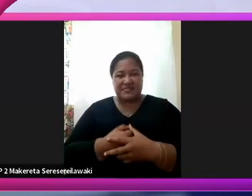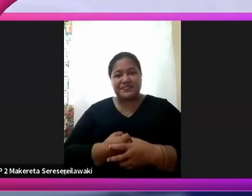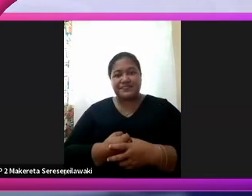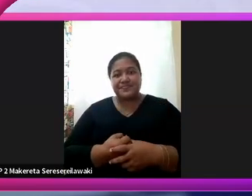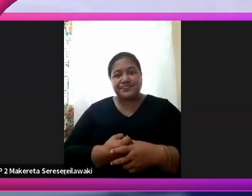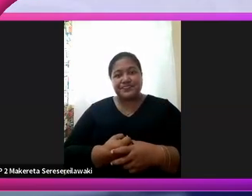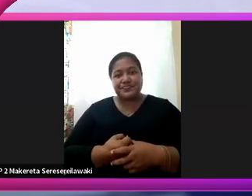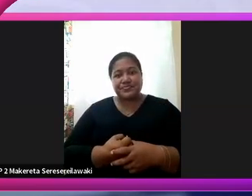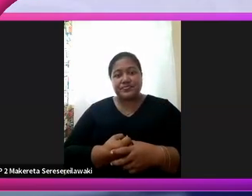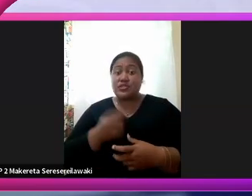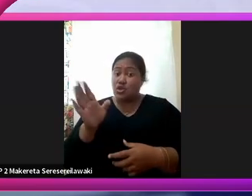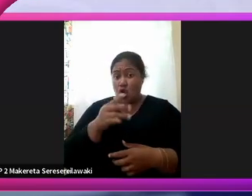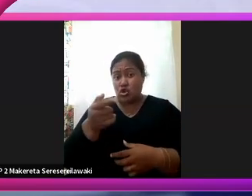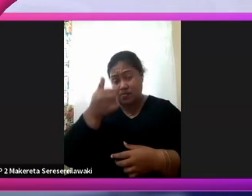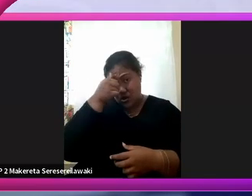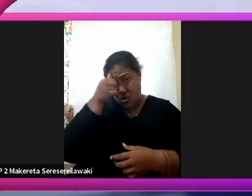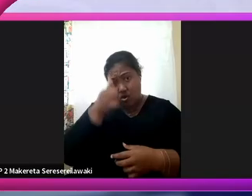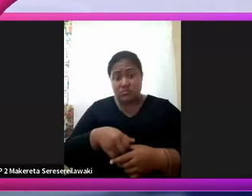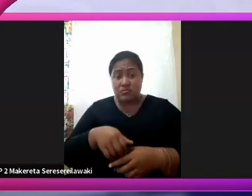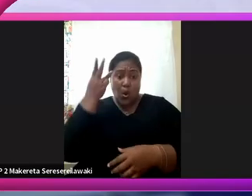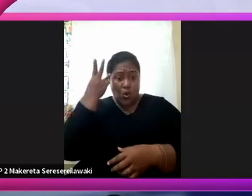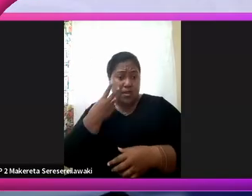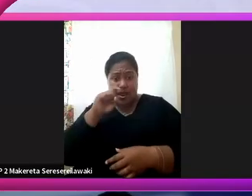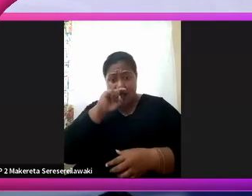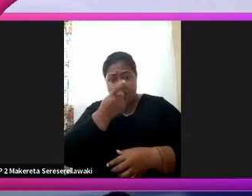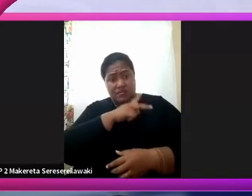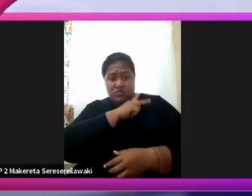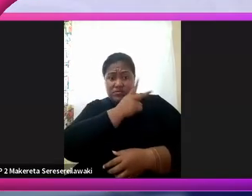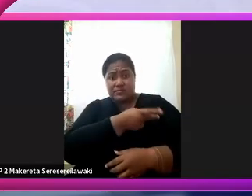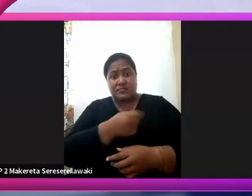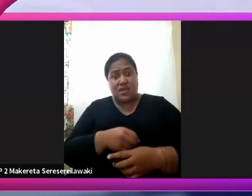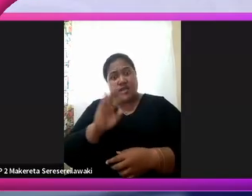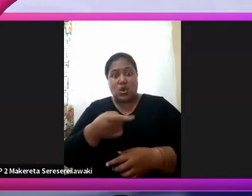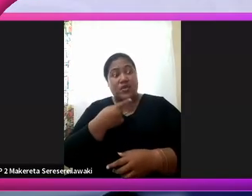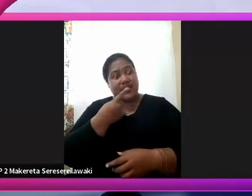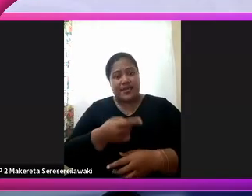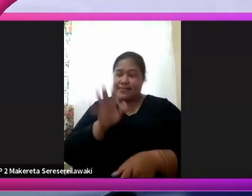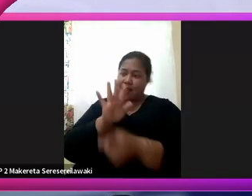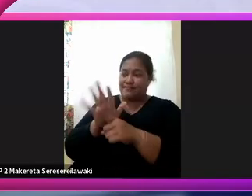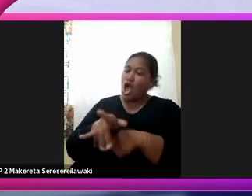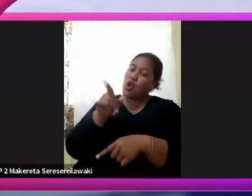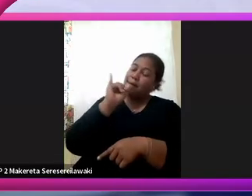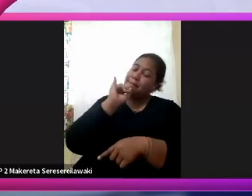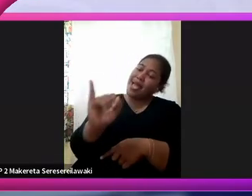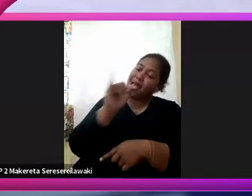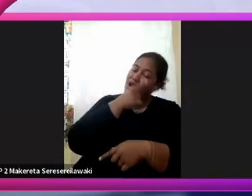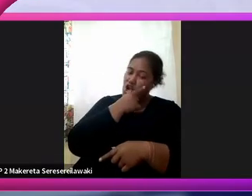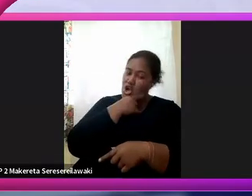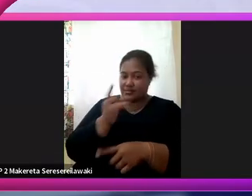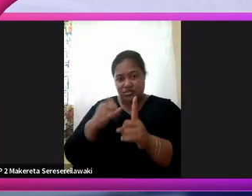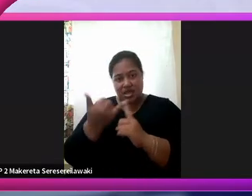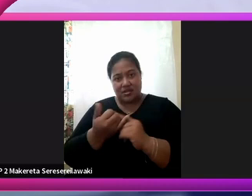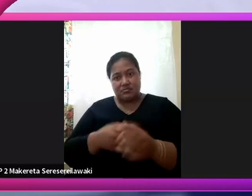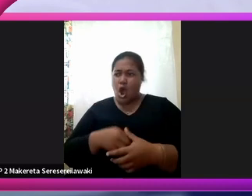You all may know that if women cannot conceive, they are the one, she's a bad girl in the society. Right? So she cannot conceive, she's a